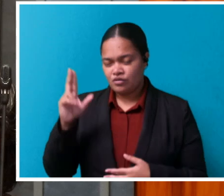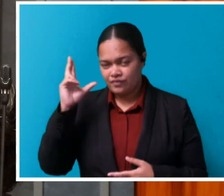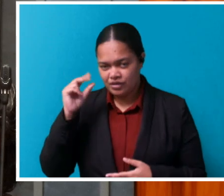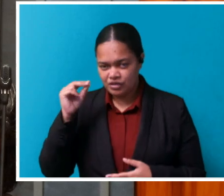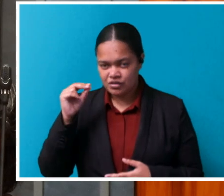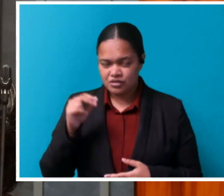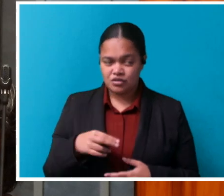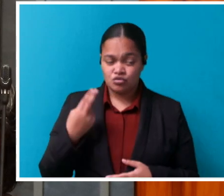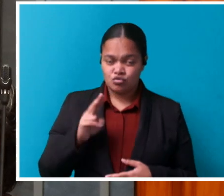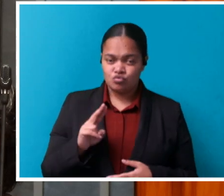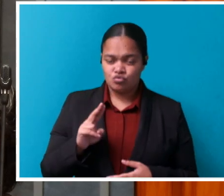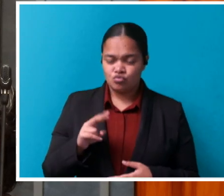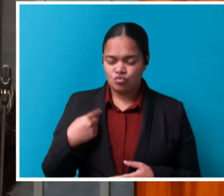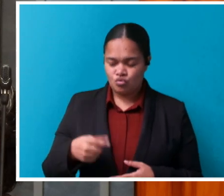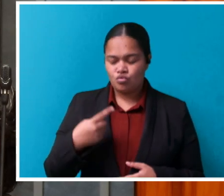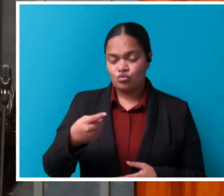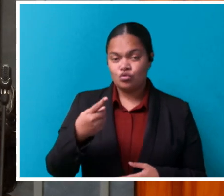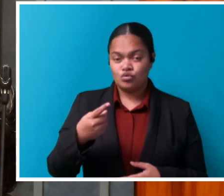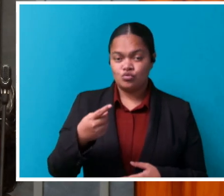pursue tertiary education dreams.